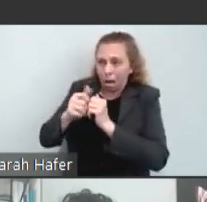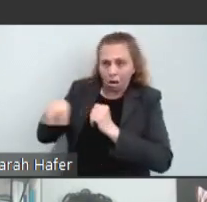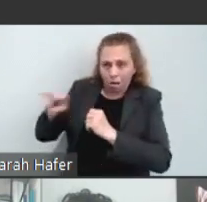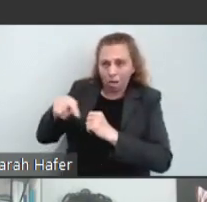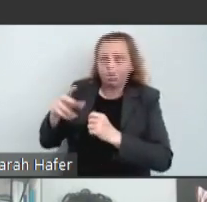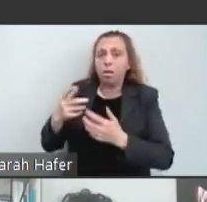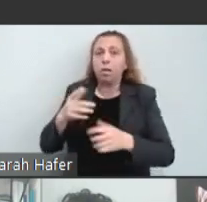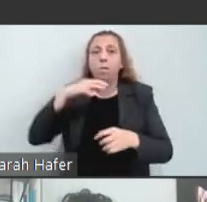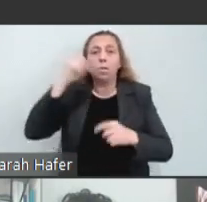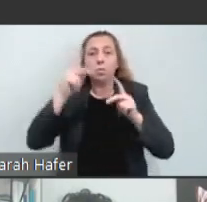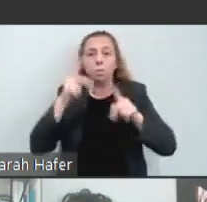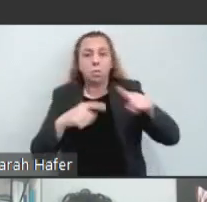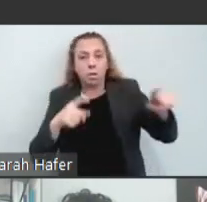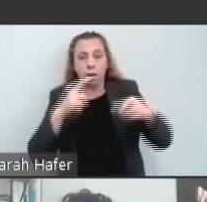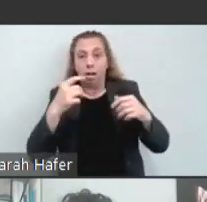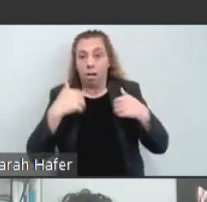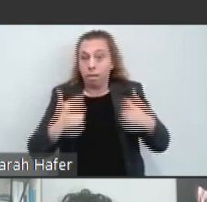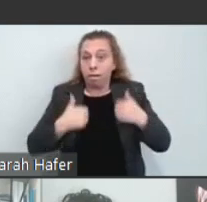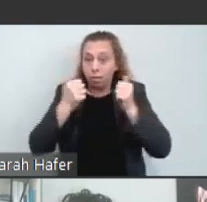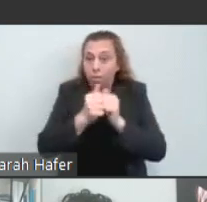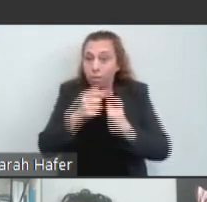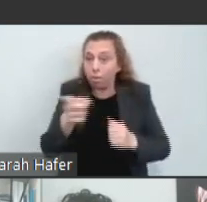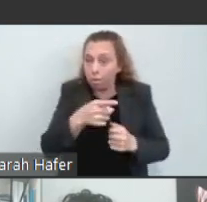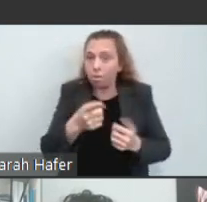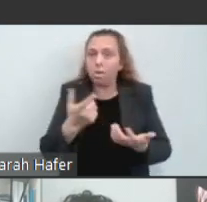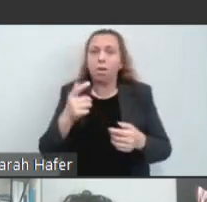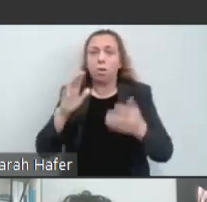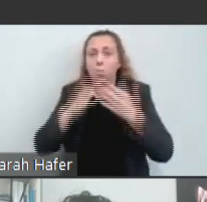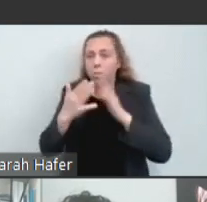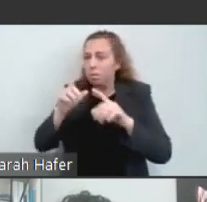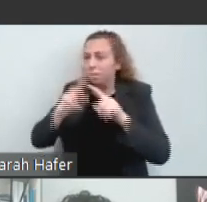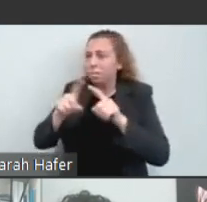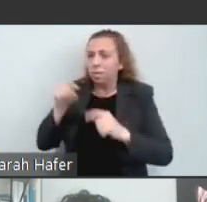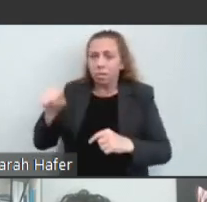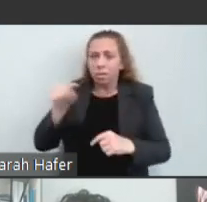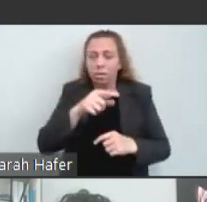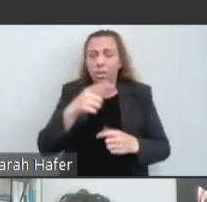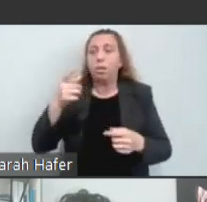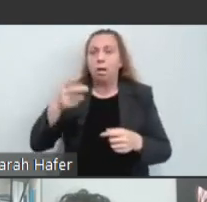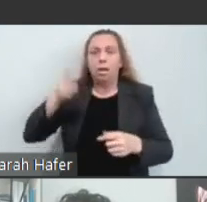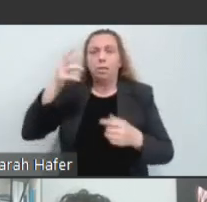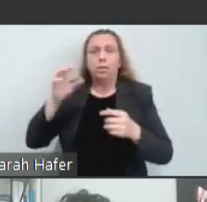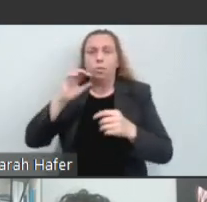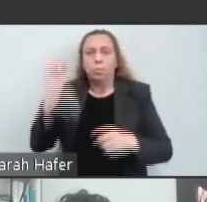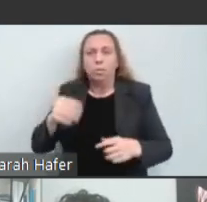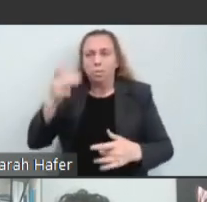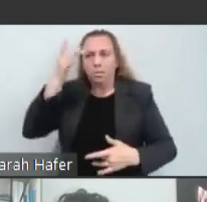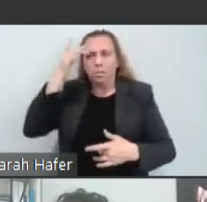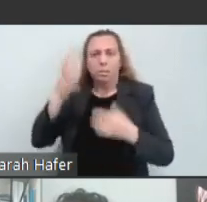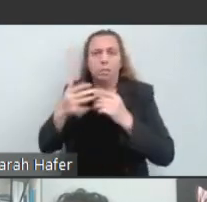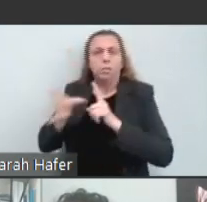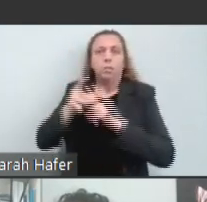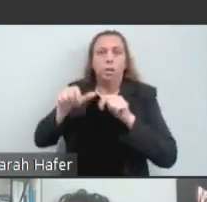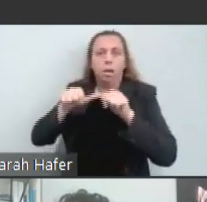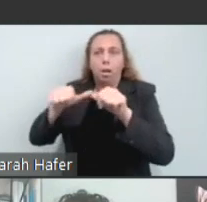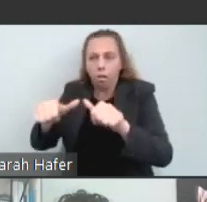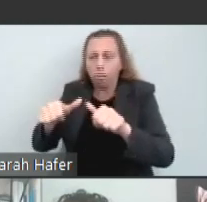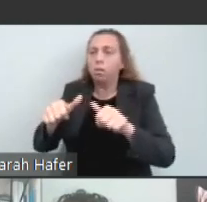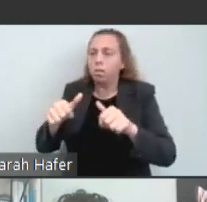in communities with high rates of chronic disease due to lack of health care, have equitable